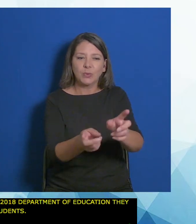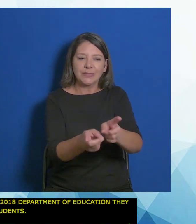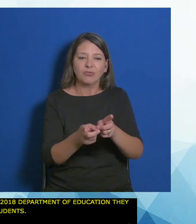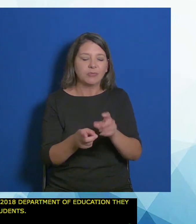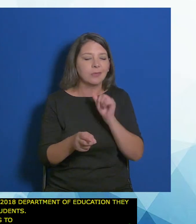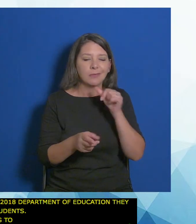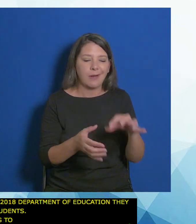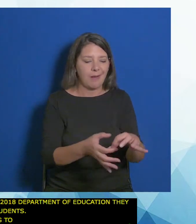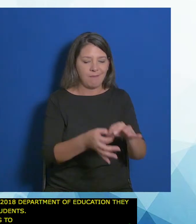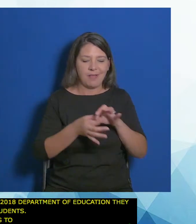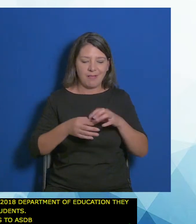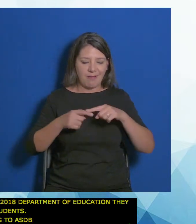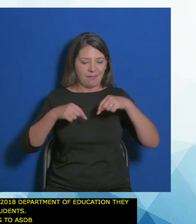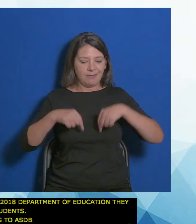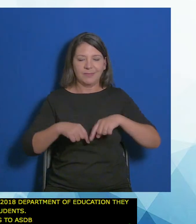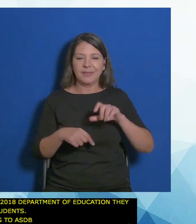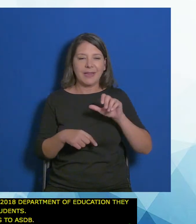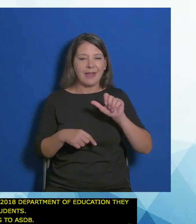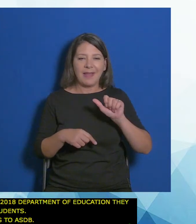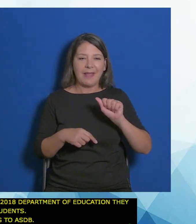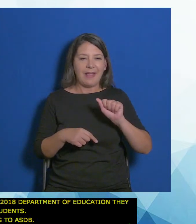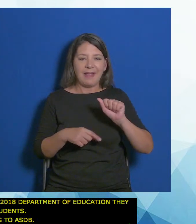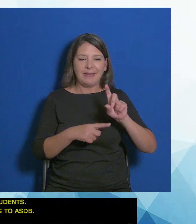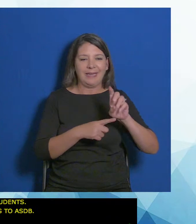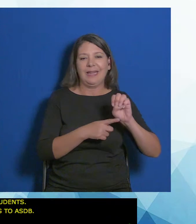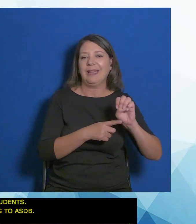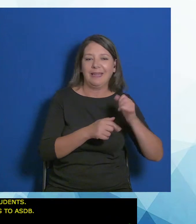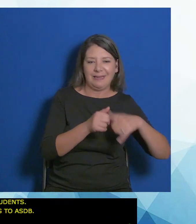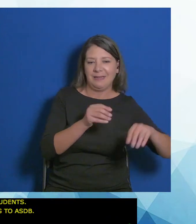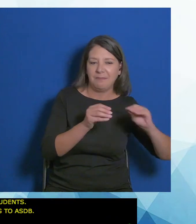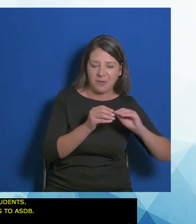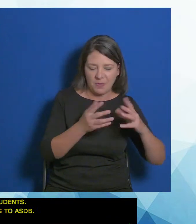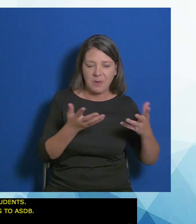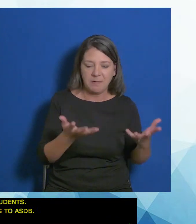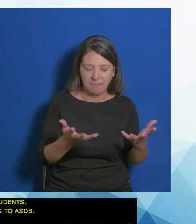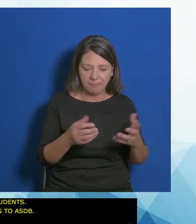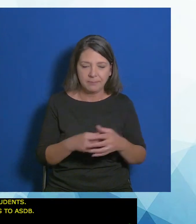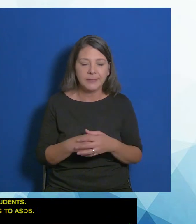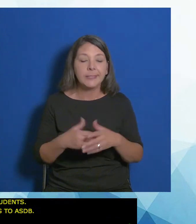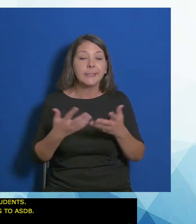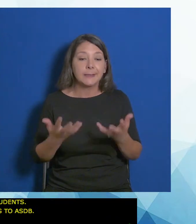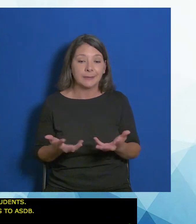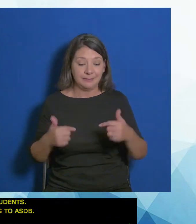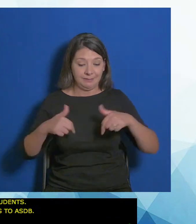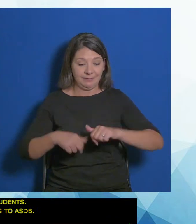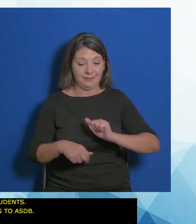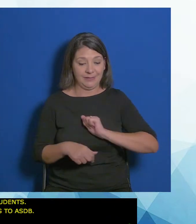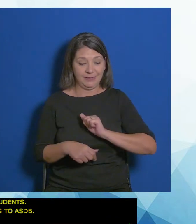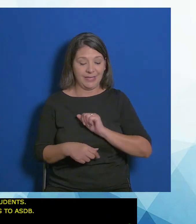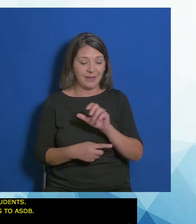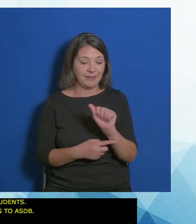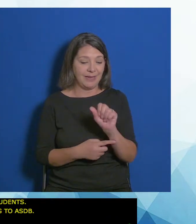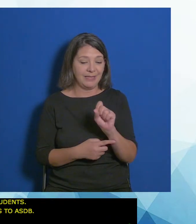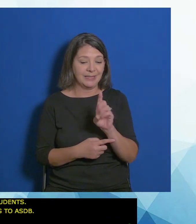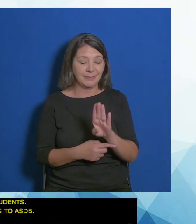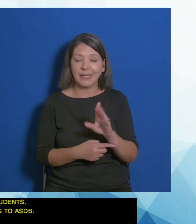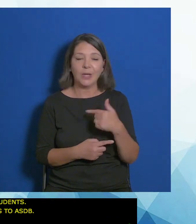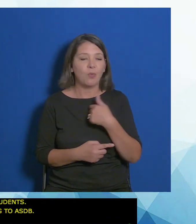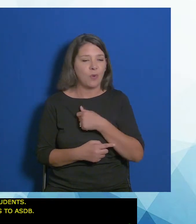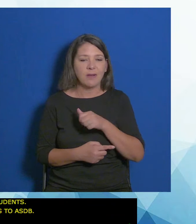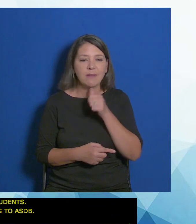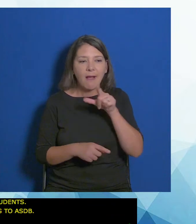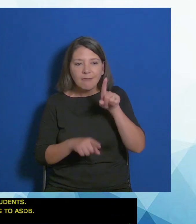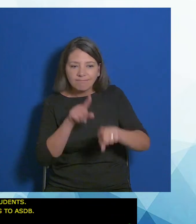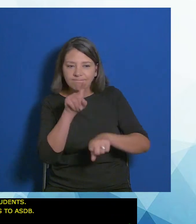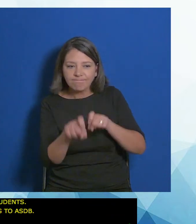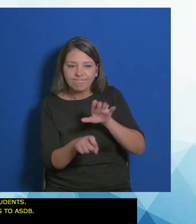ASDB, to ADE. We have not been collecting information from the school district,